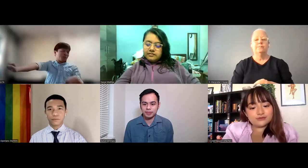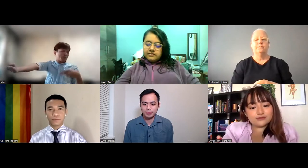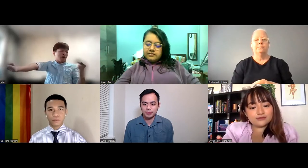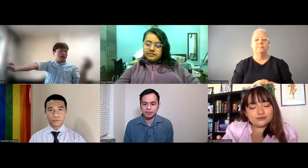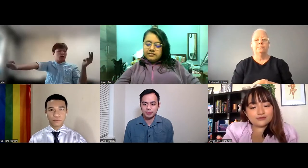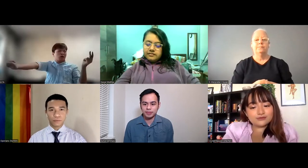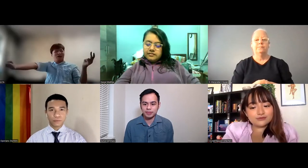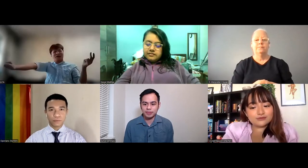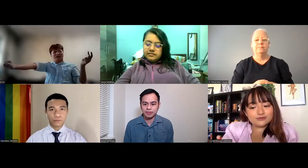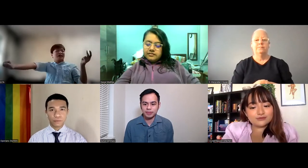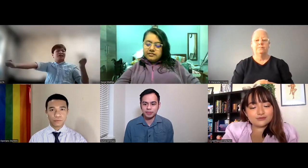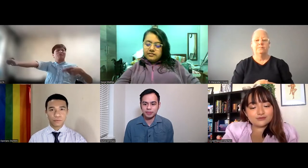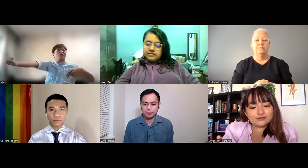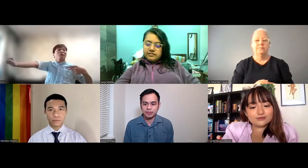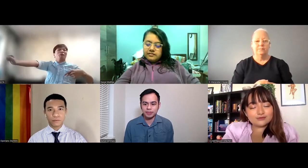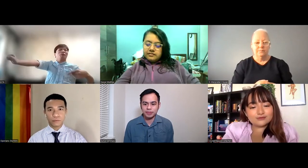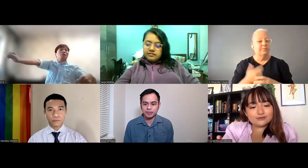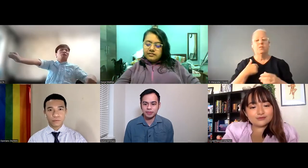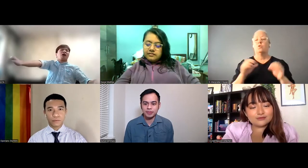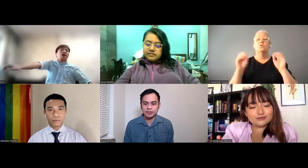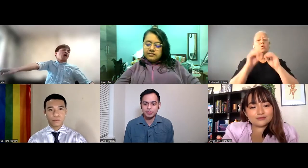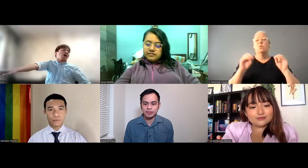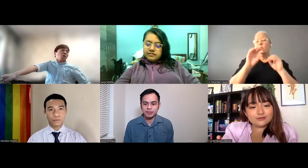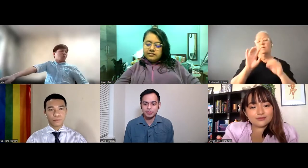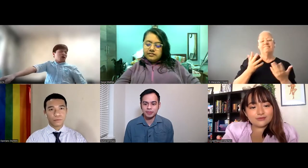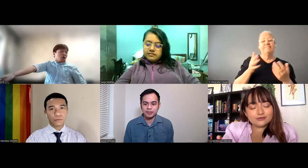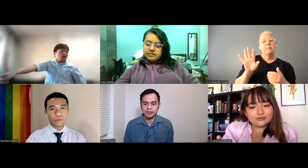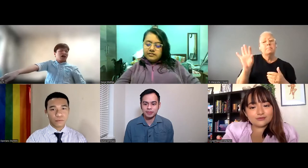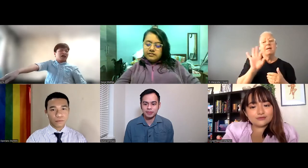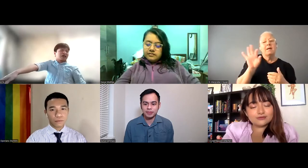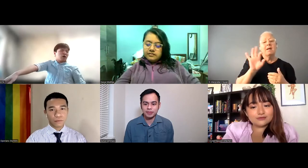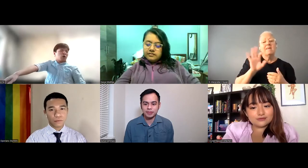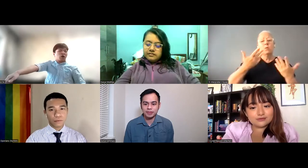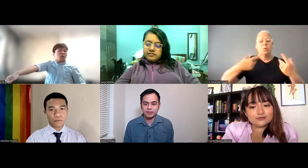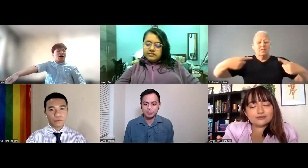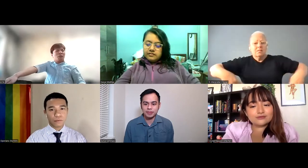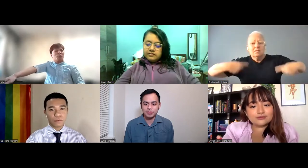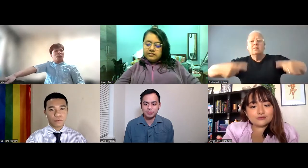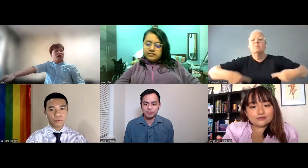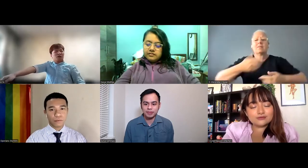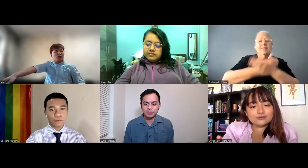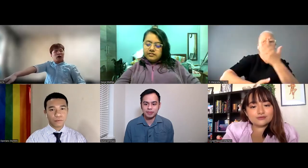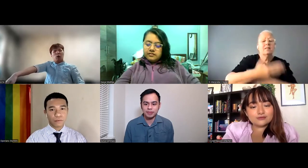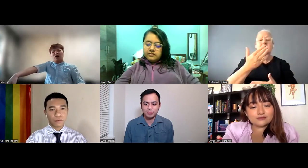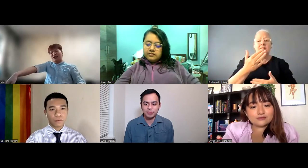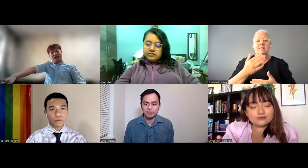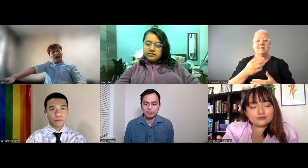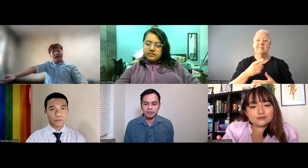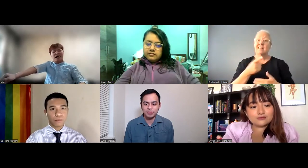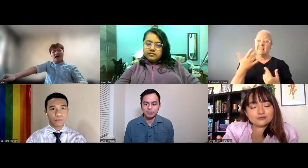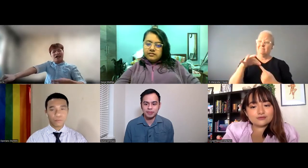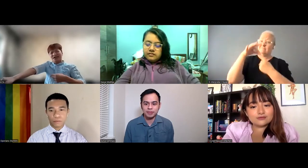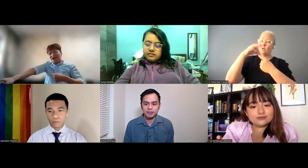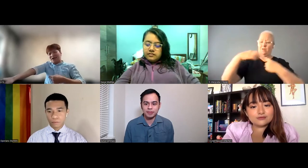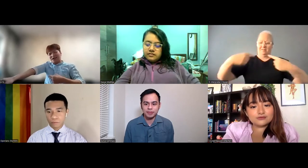we did not have a bathroom for disabled students, especially one with the wheelchair.